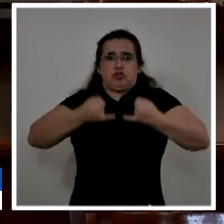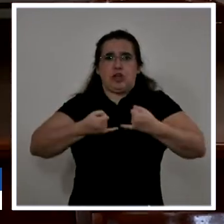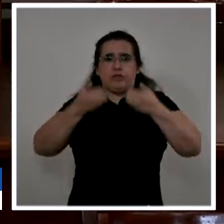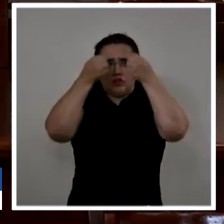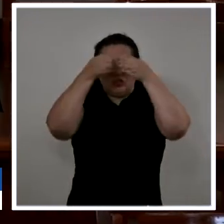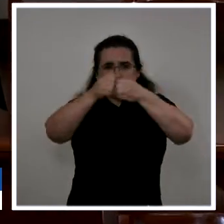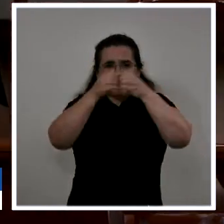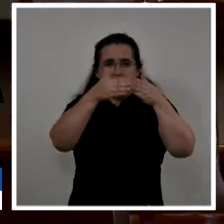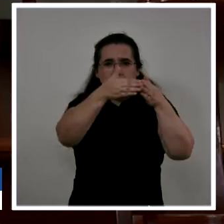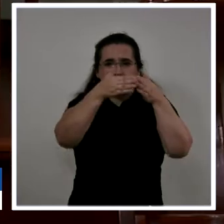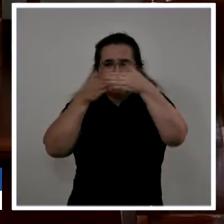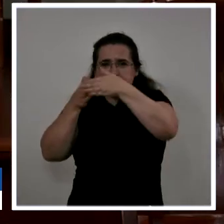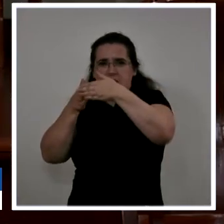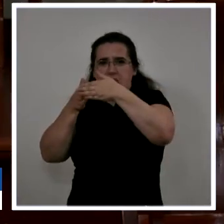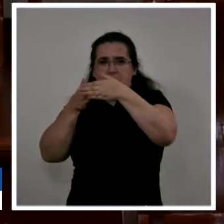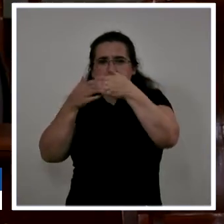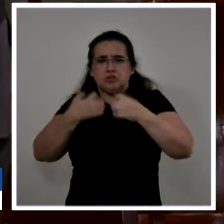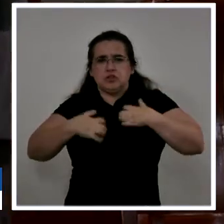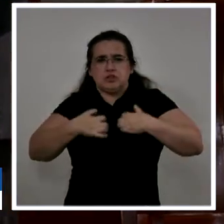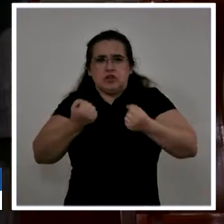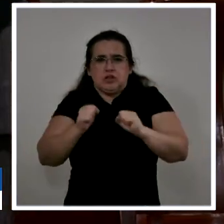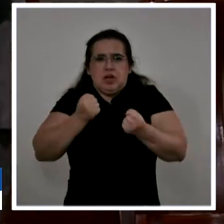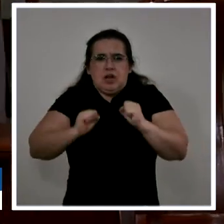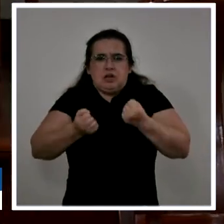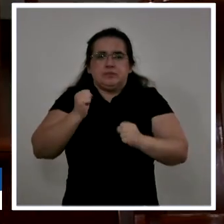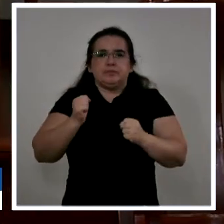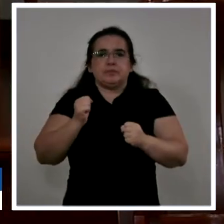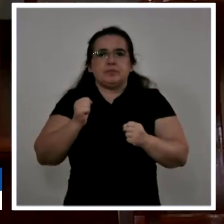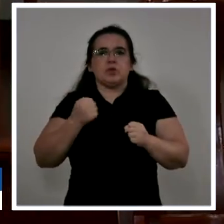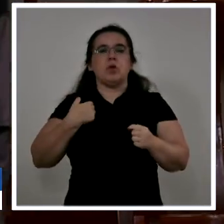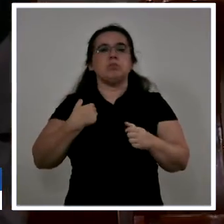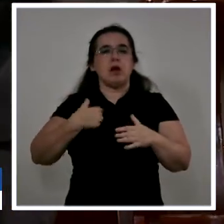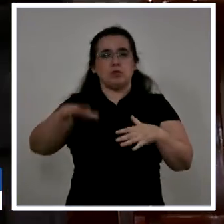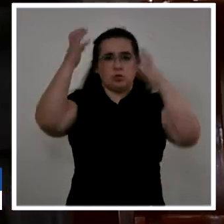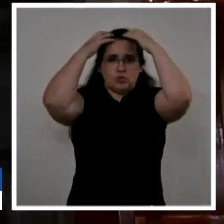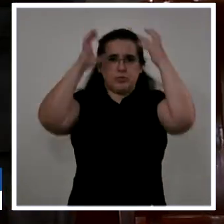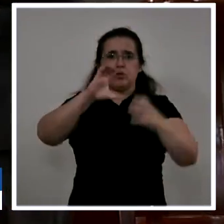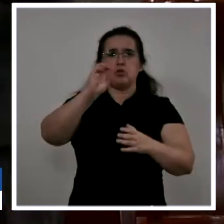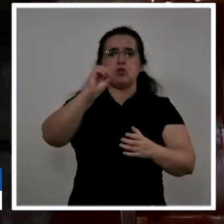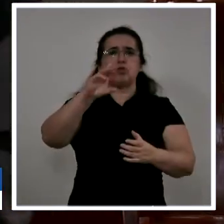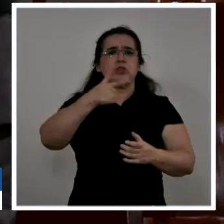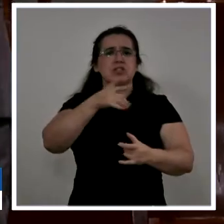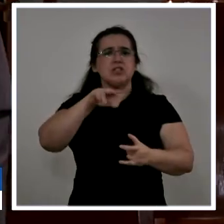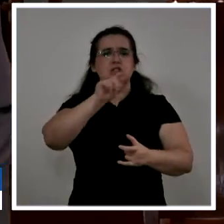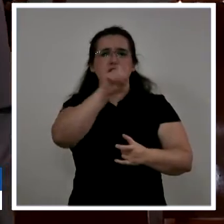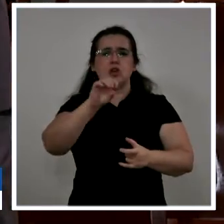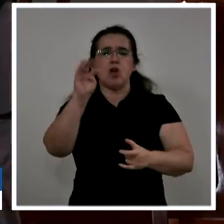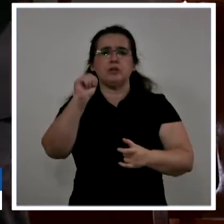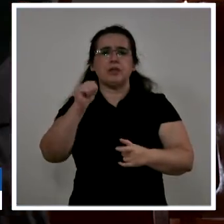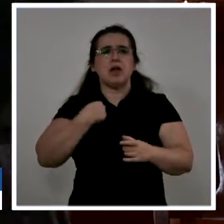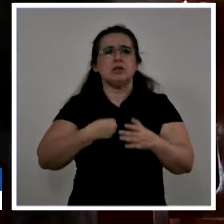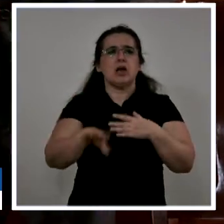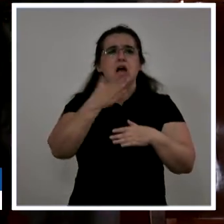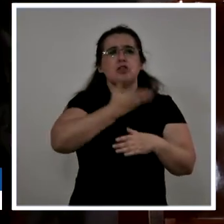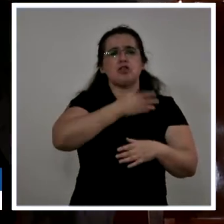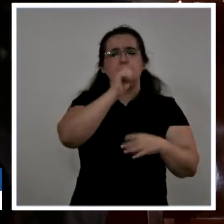mesma forma. He would get nervous. Ficavam nervosos. His cortisol would go up. O seu cortisol aumentava. His serotonin and dopamine would go down. A sua serotonina e